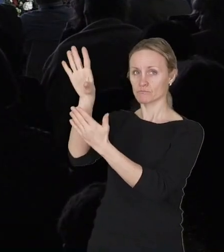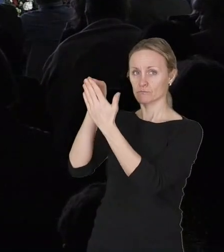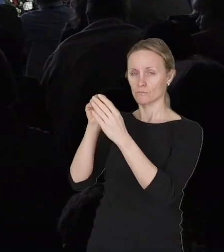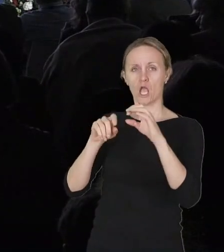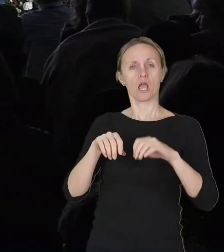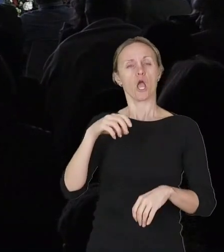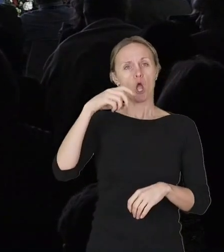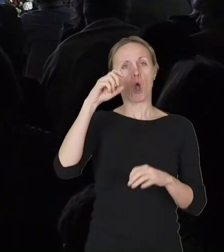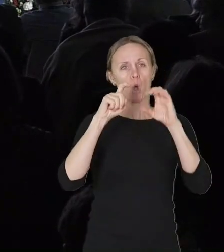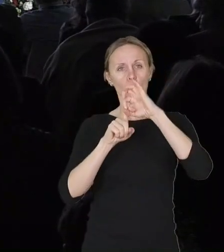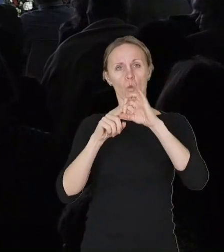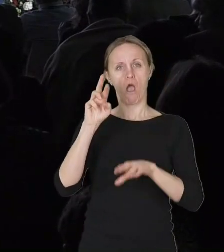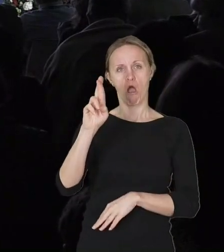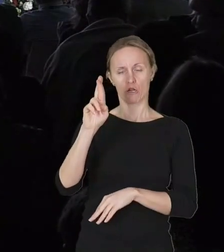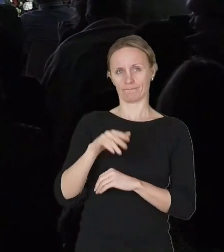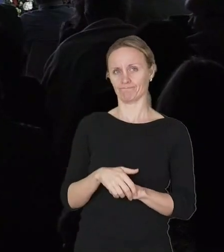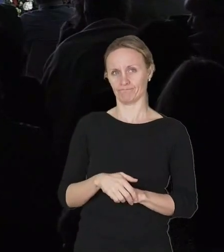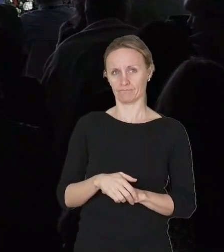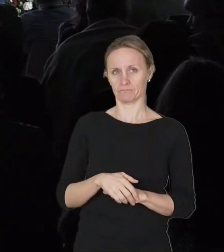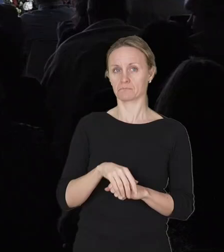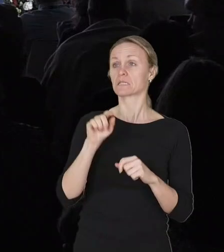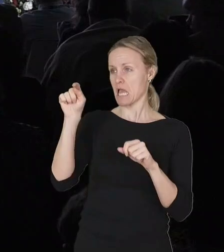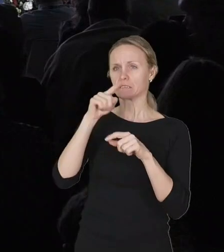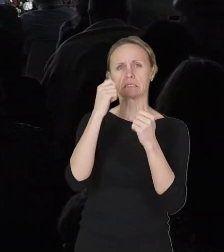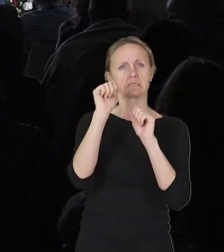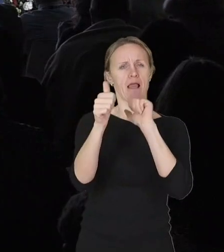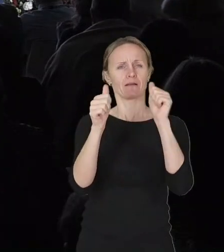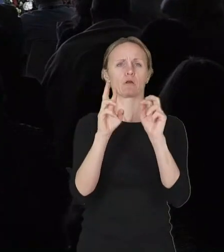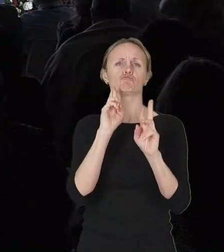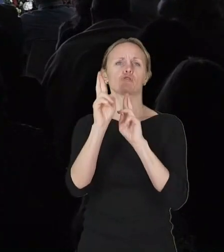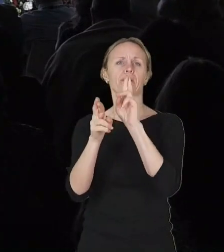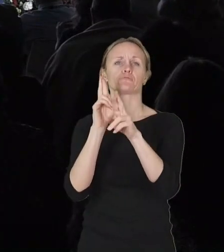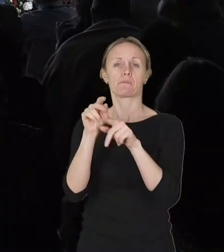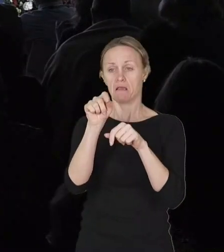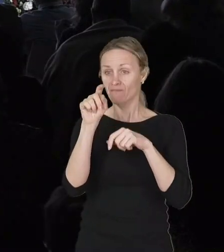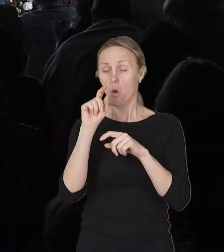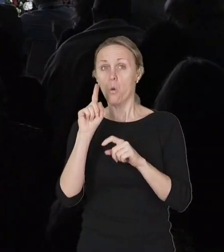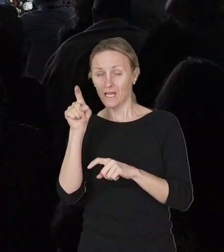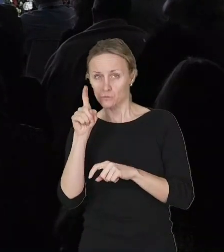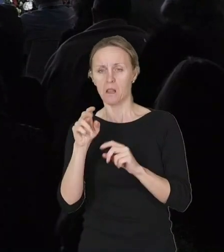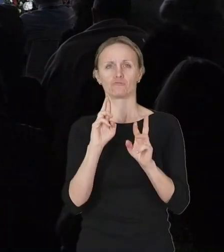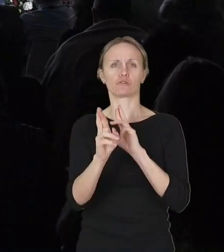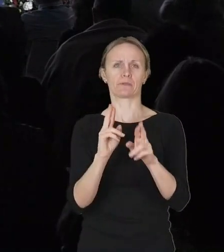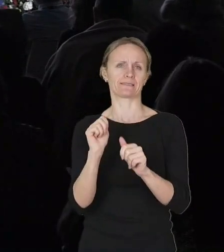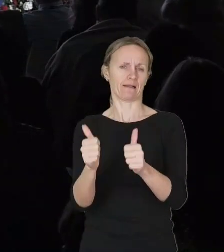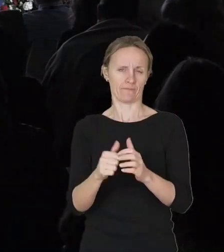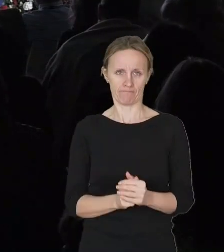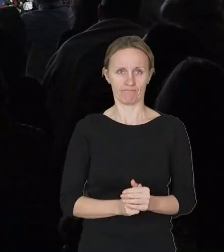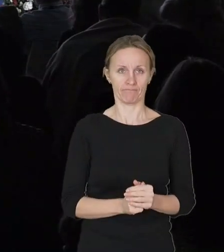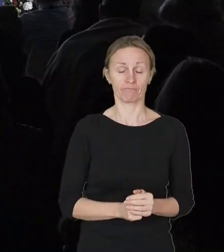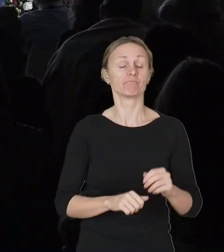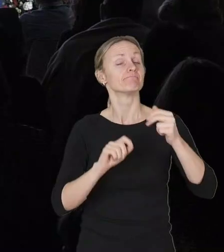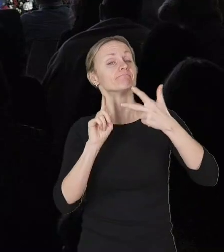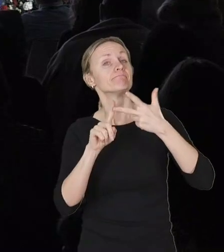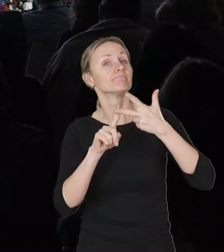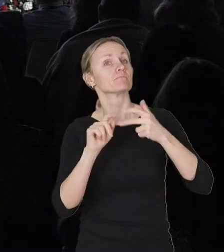The third question topic which I want to discuss, as I already mentioned before, is more about